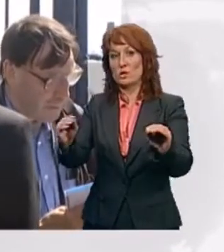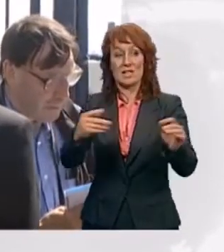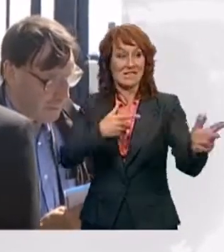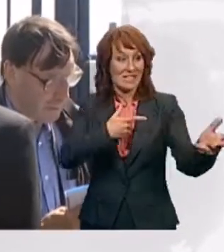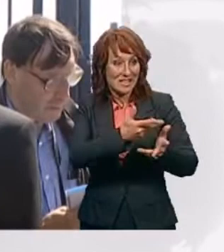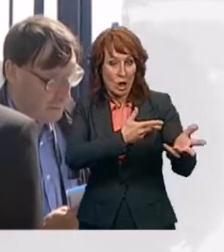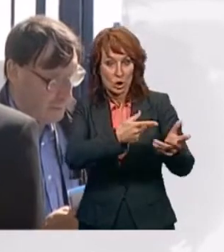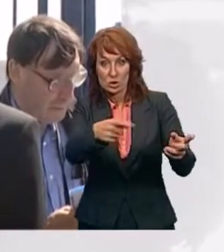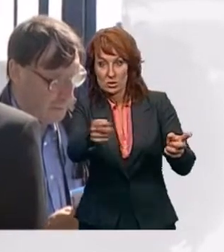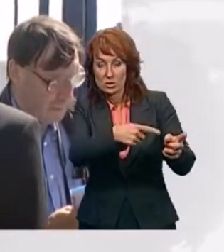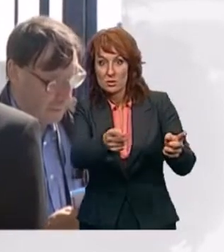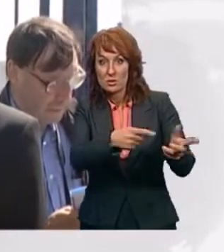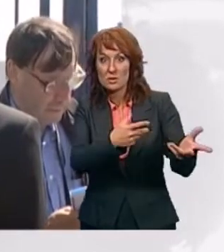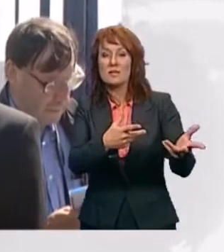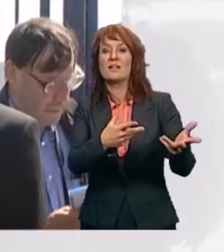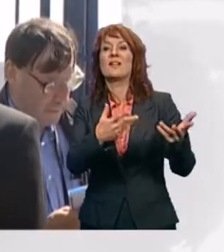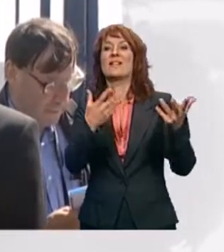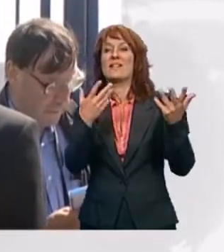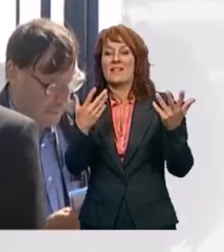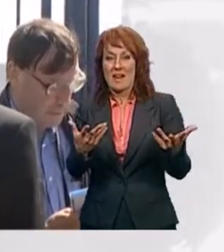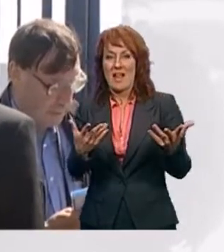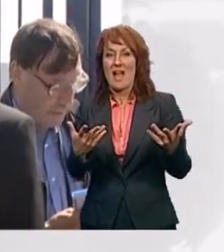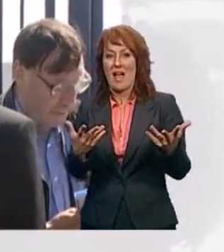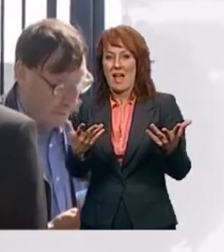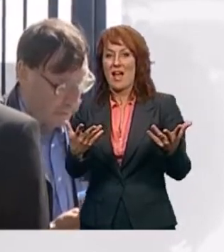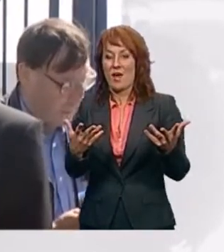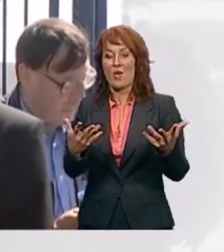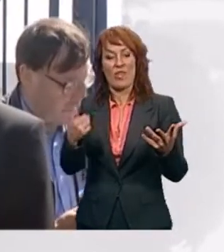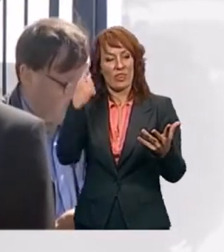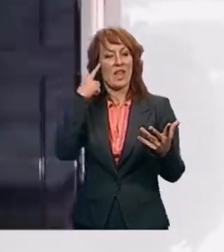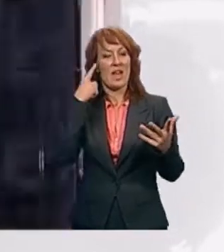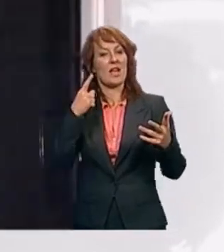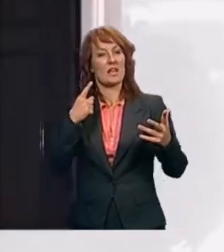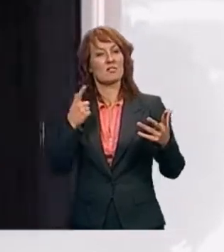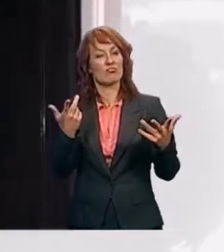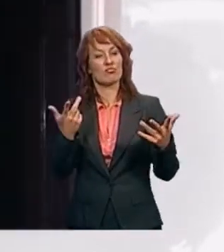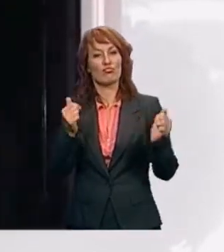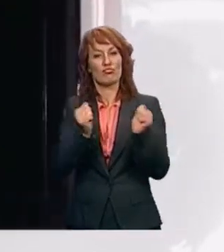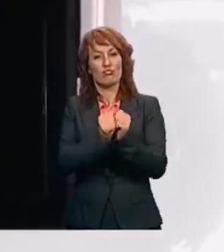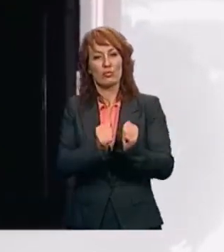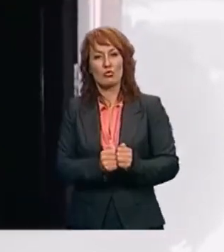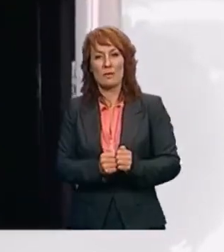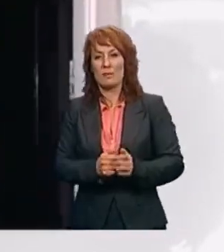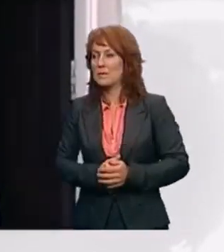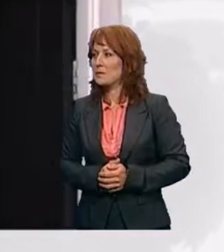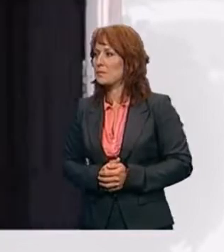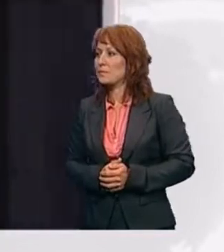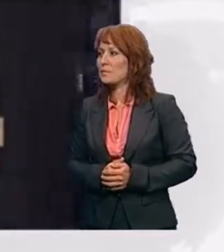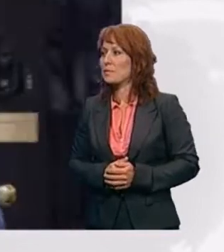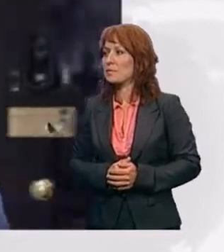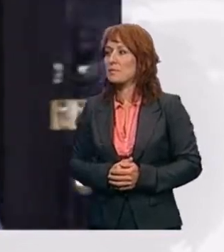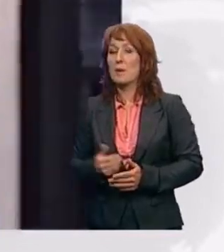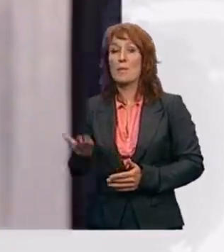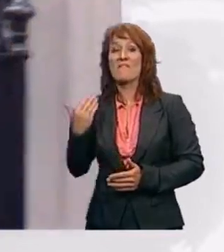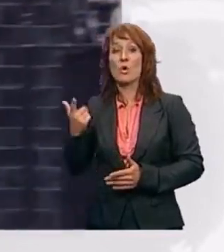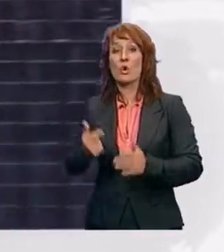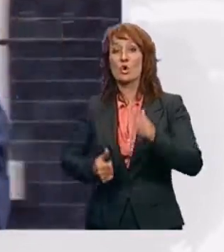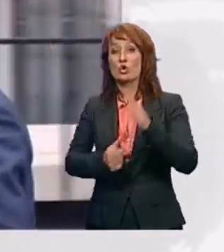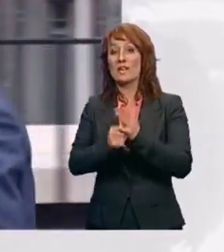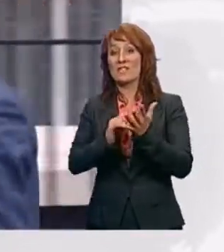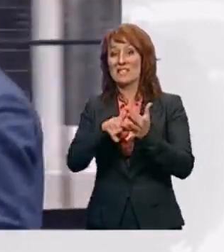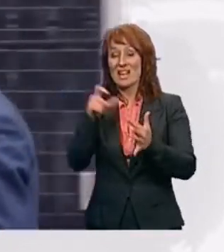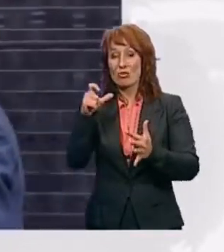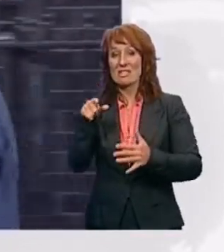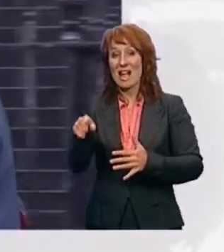reached a point where we believe we've achieved an honourable settlement to a very... The Former Chief Secretary to the Treasury, David Laws, is